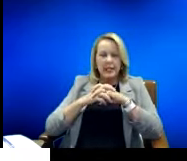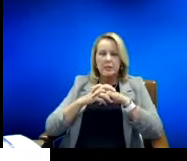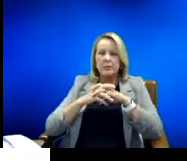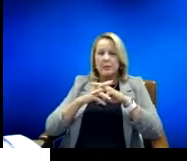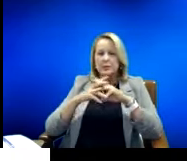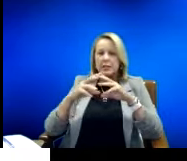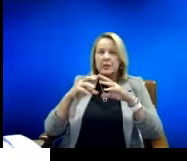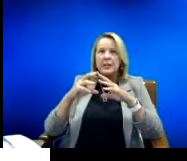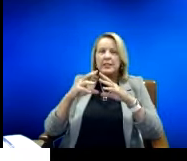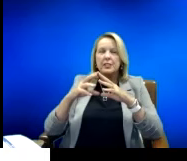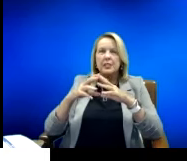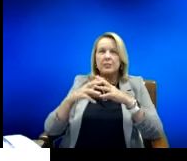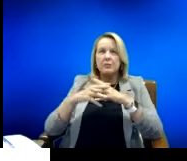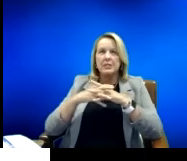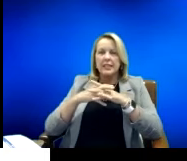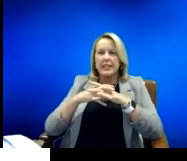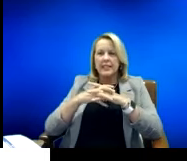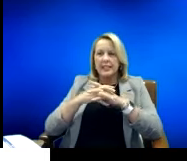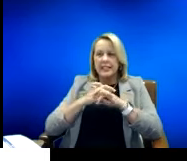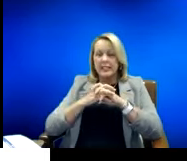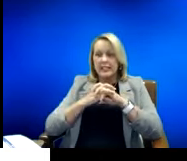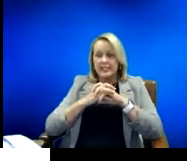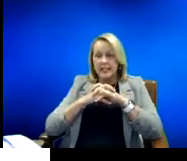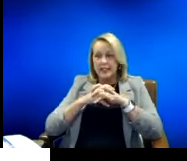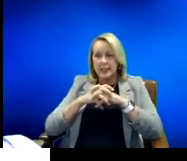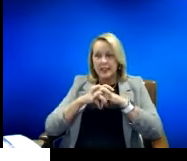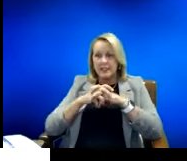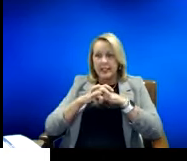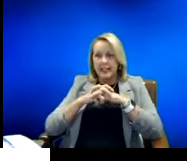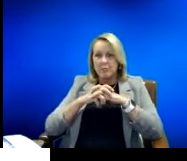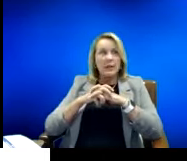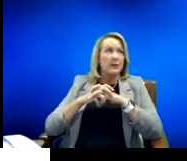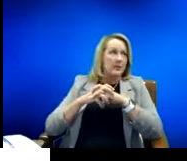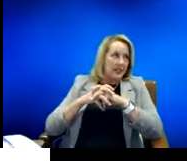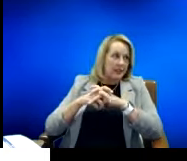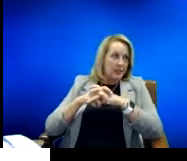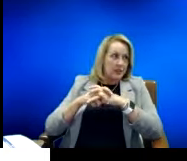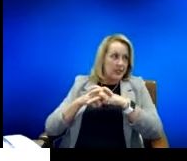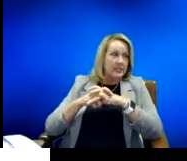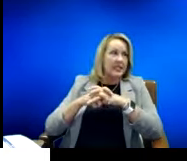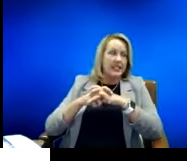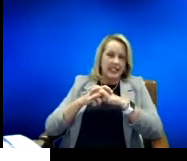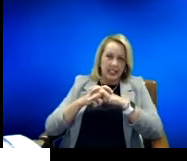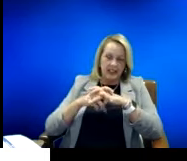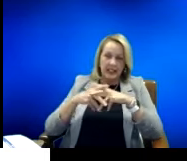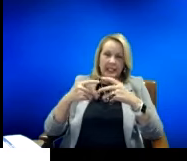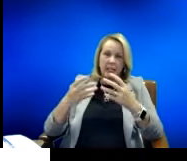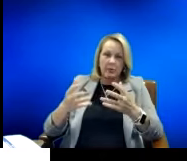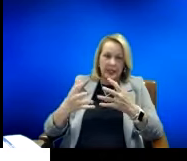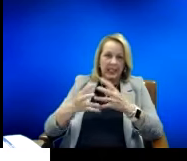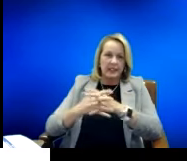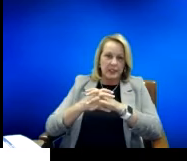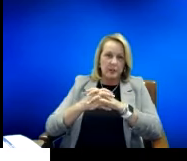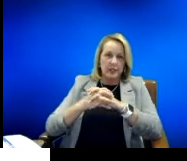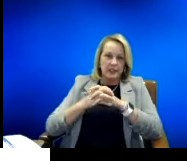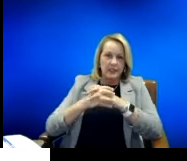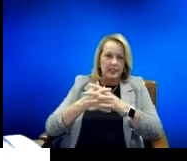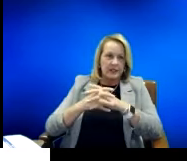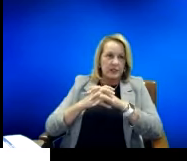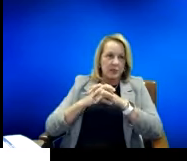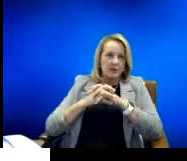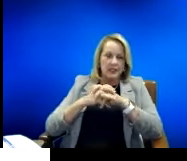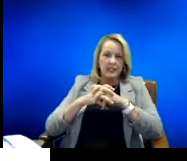with ABLE. So she was saying that it does not hurt to have both, to have a trust and to have an ABLE account as